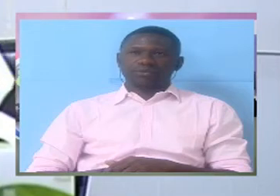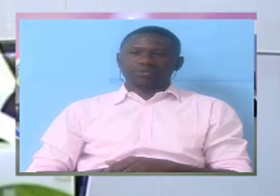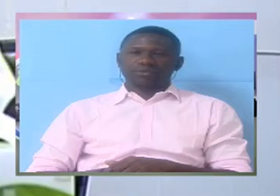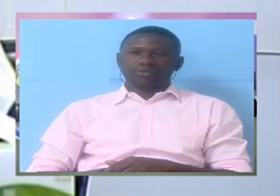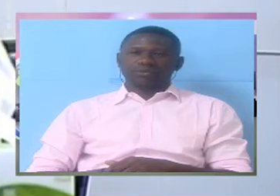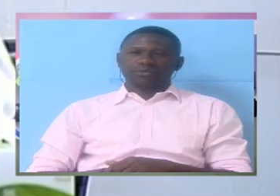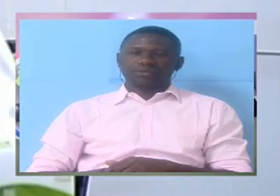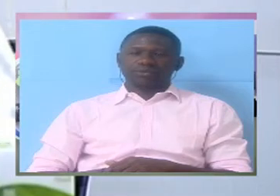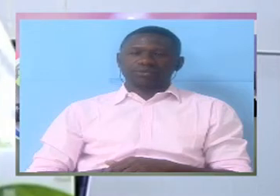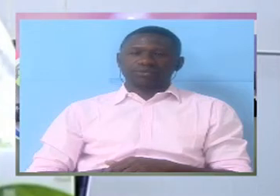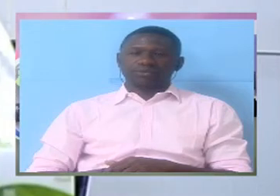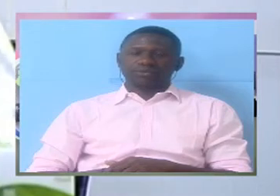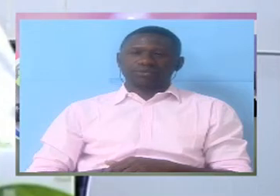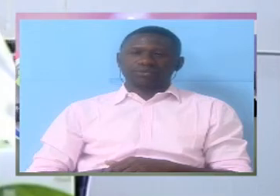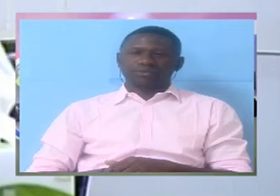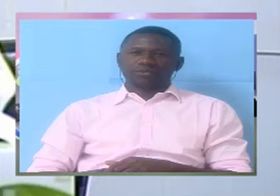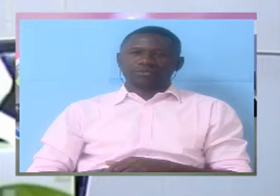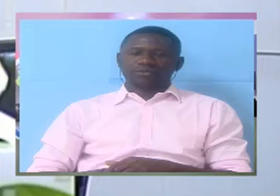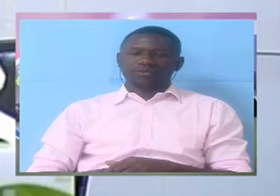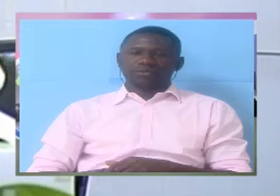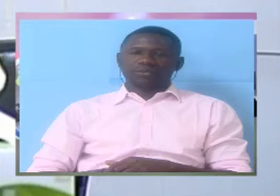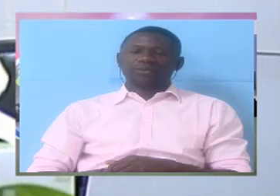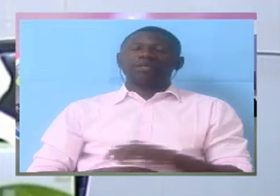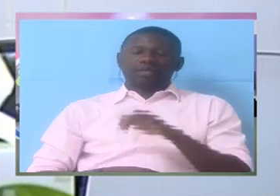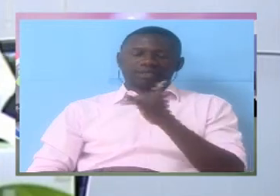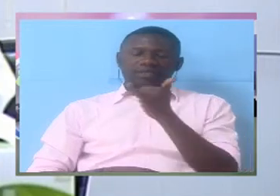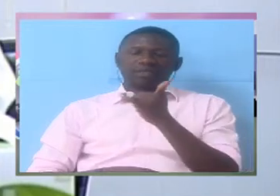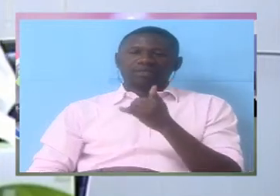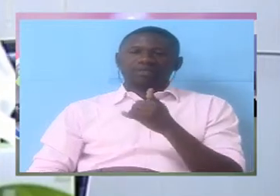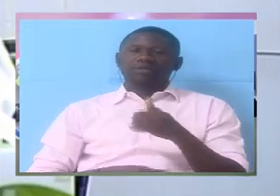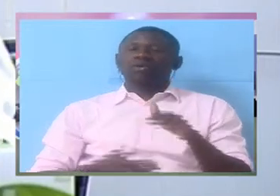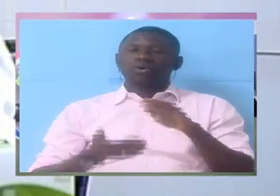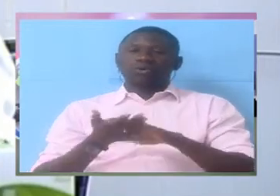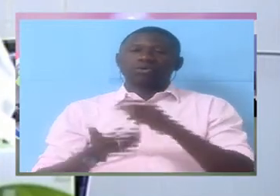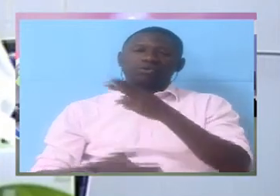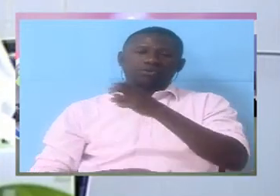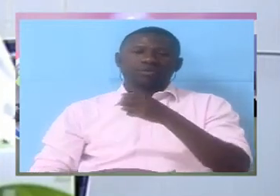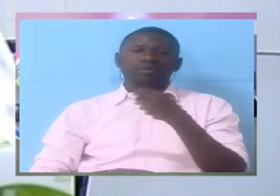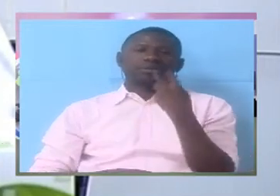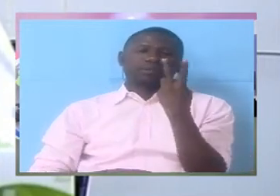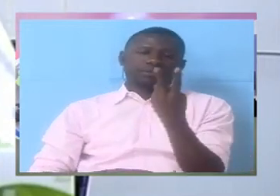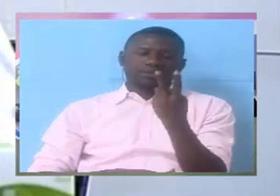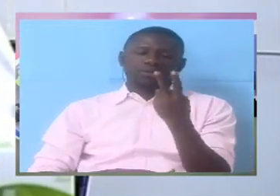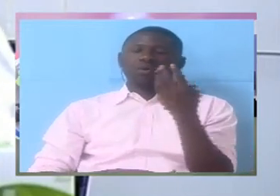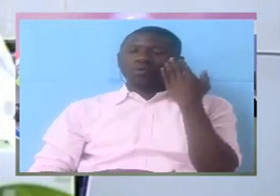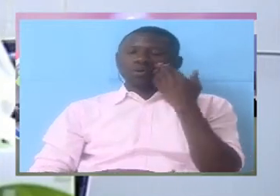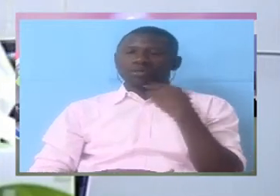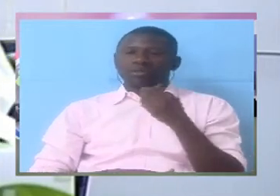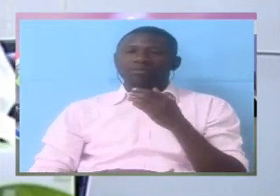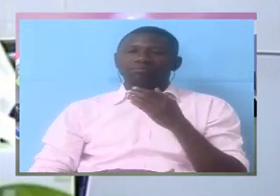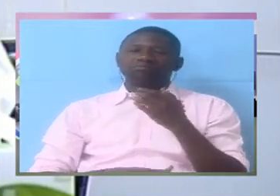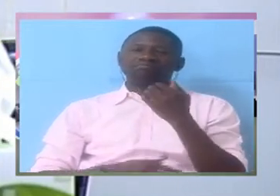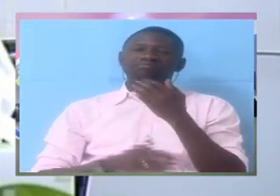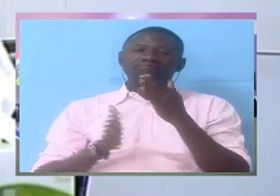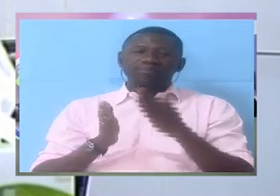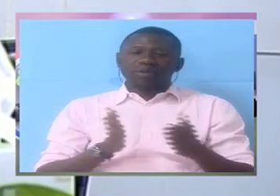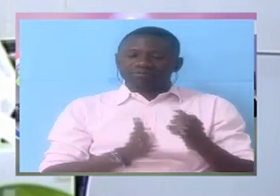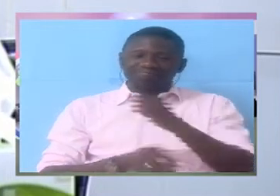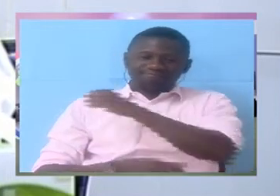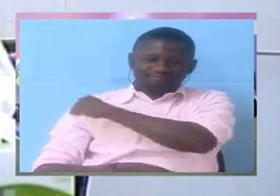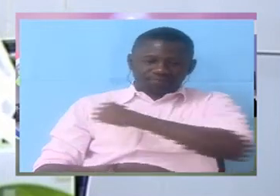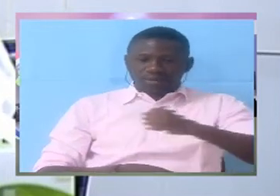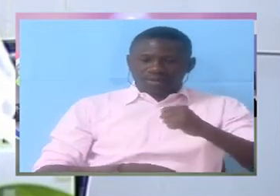yes 22nd when the coup d'etat, you know, took place. And for July Karotil Mu and